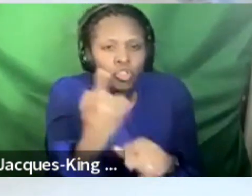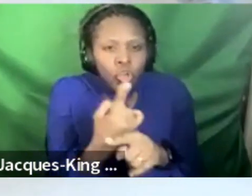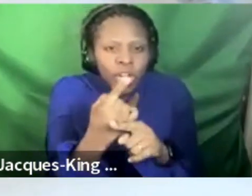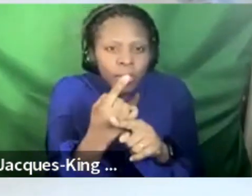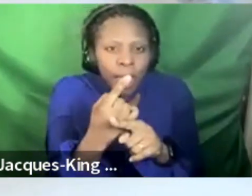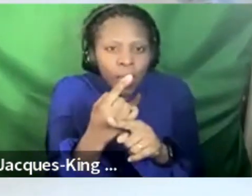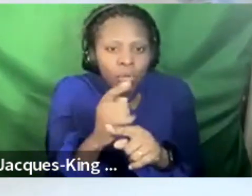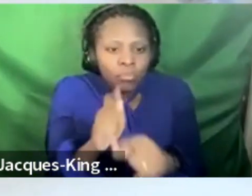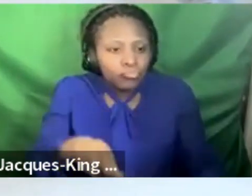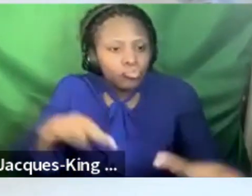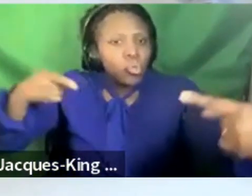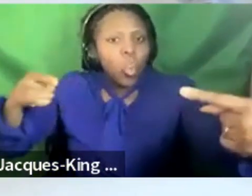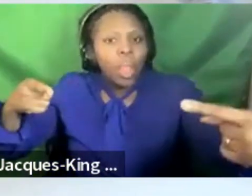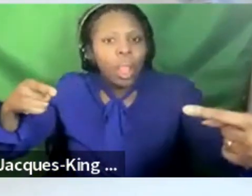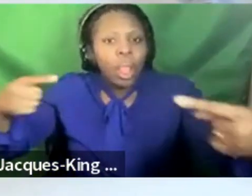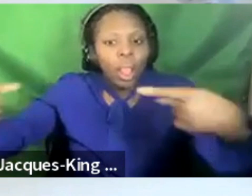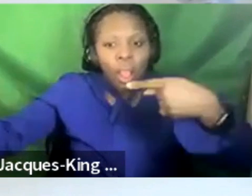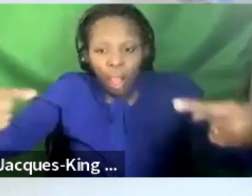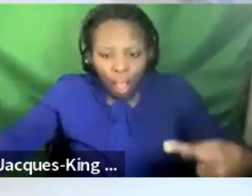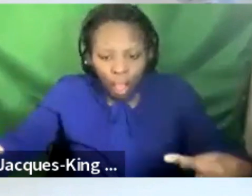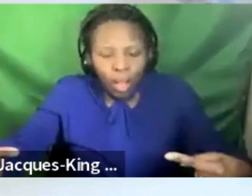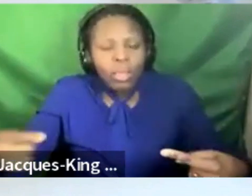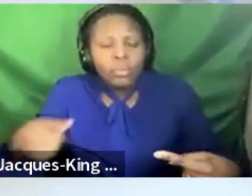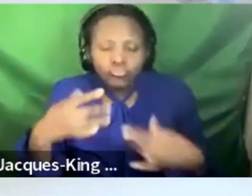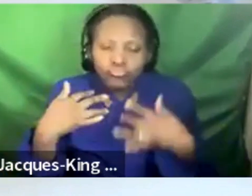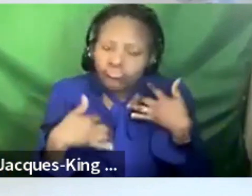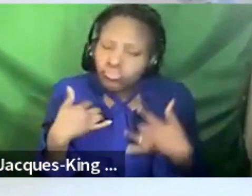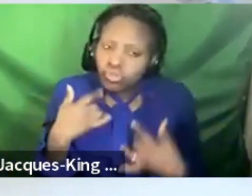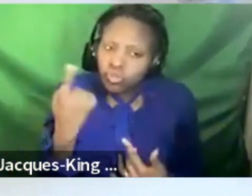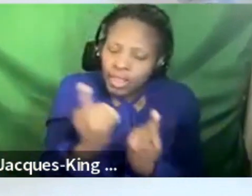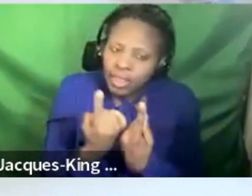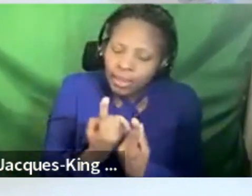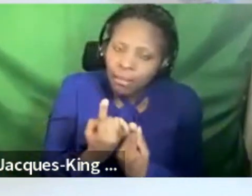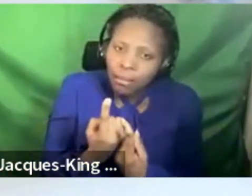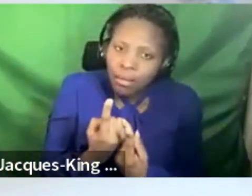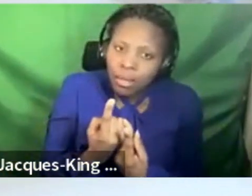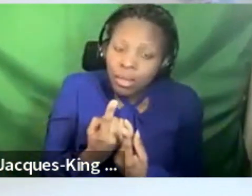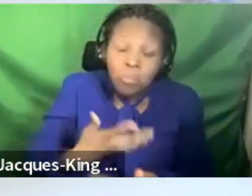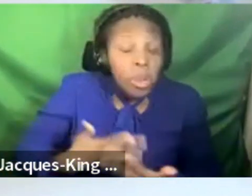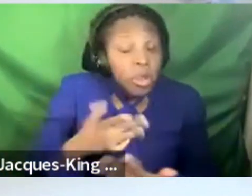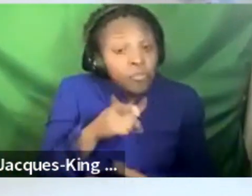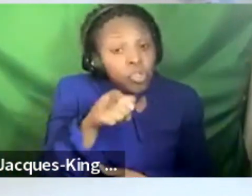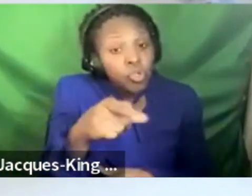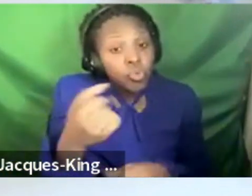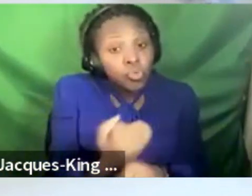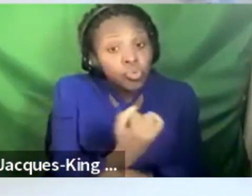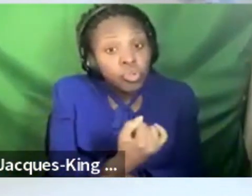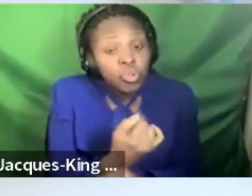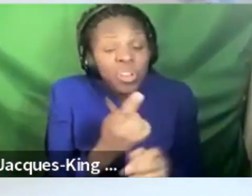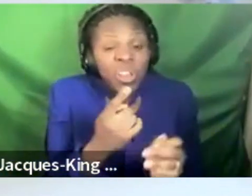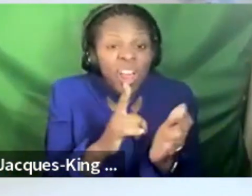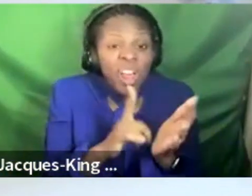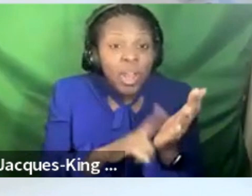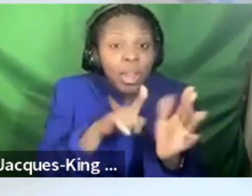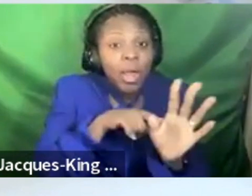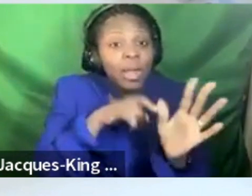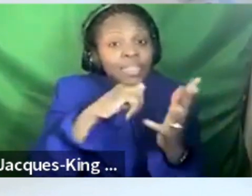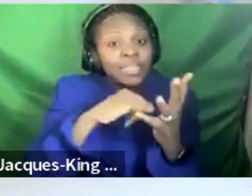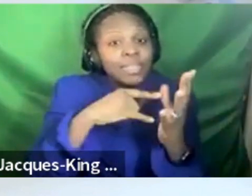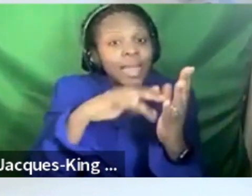duel, that's a very interesting position to be. And again, whatever you do with those characters, if you make Lysander,